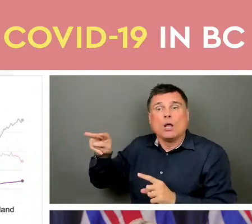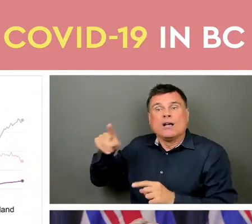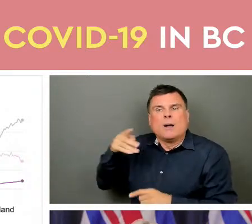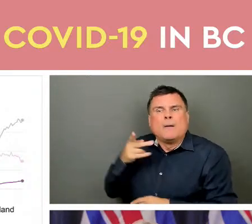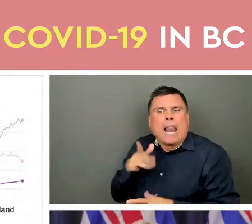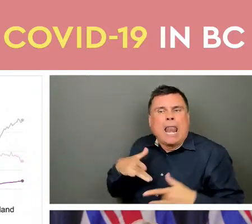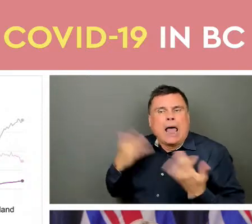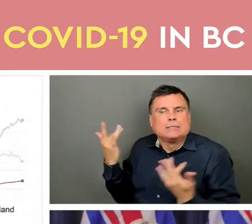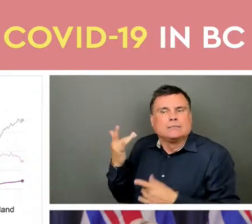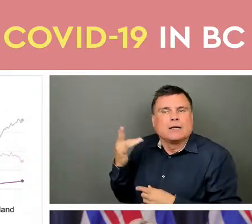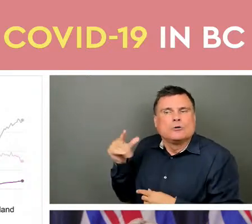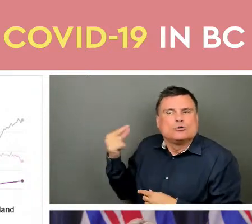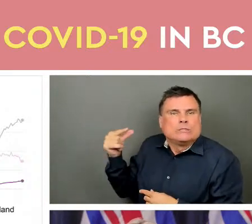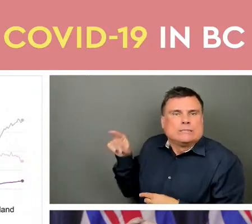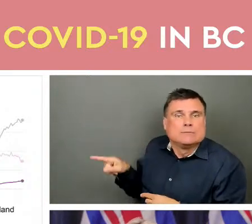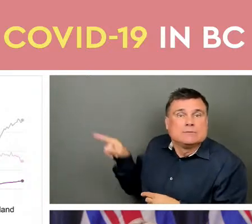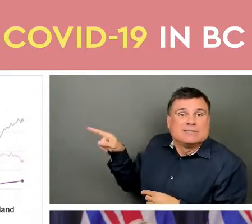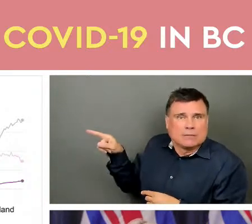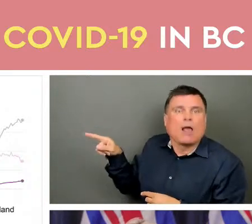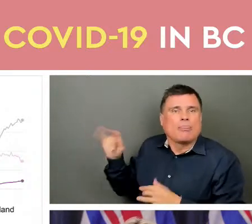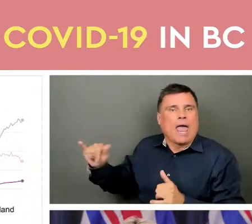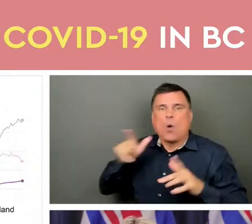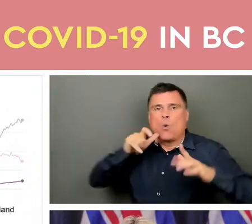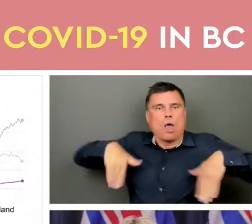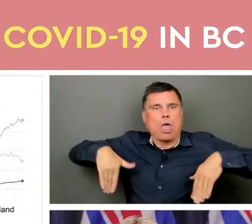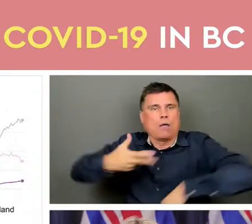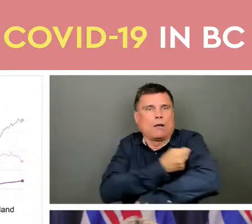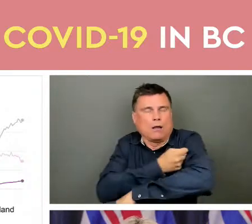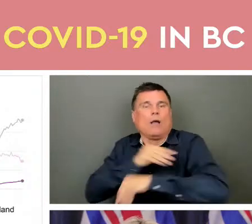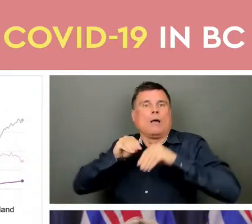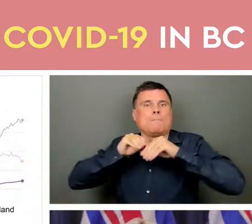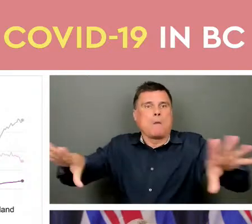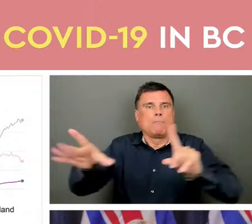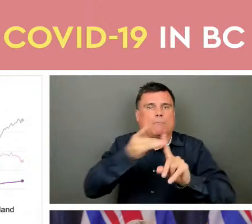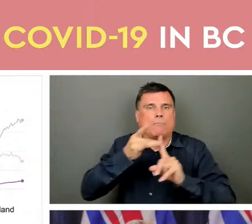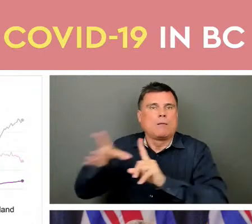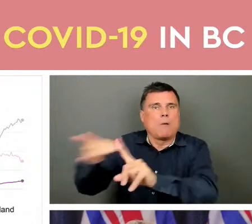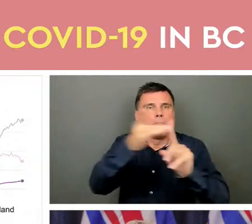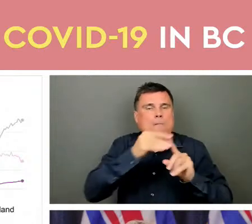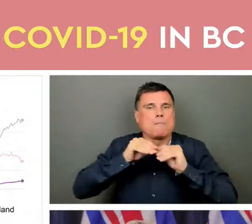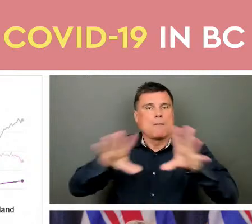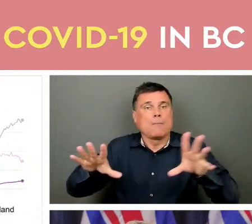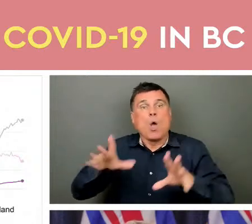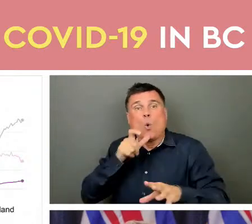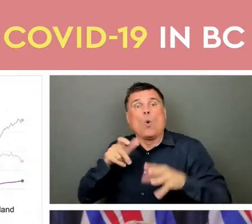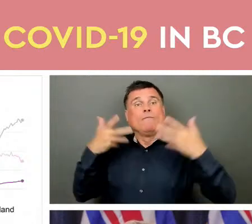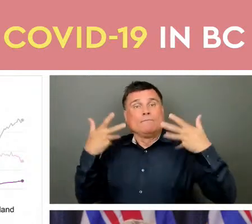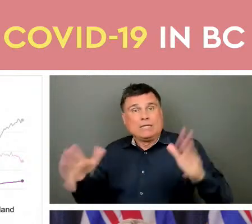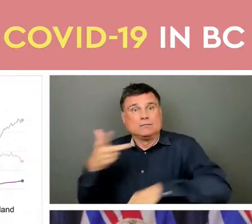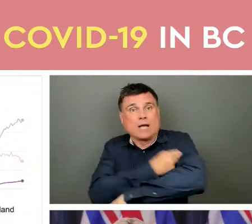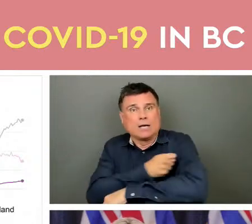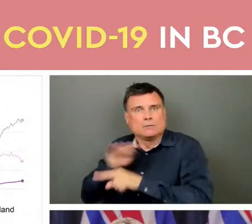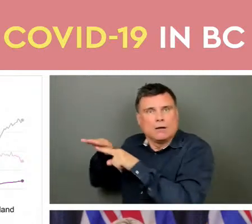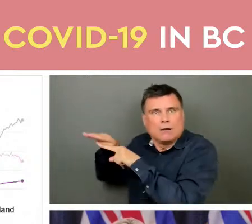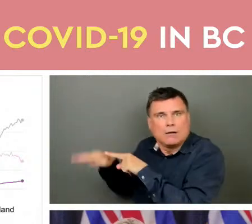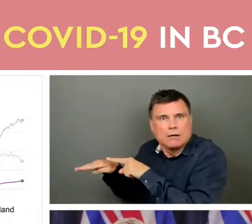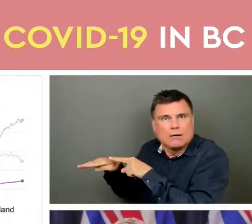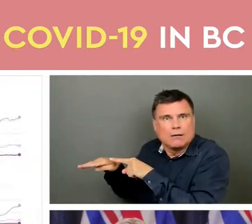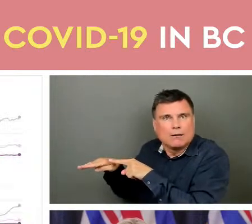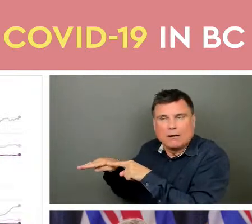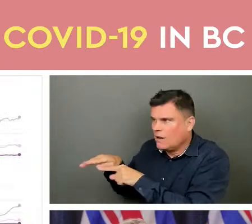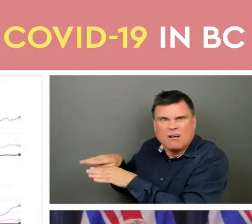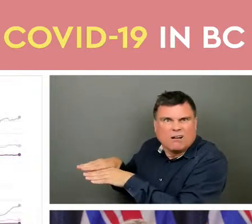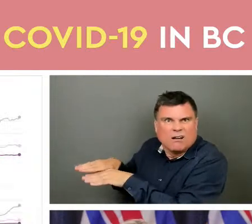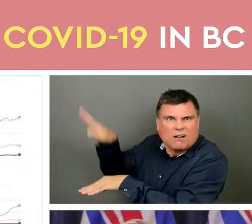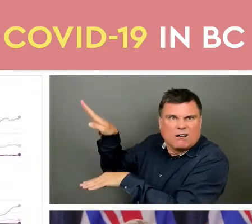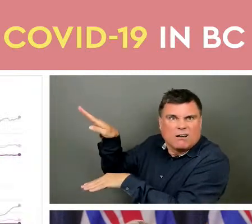transmission and the rate of infection in people who are unimmunized is at least 10 times greater. And that's reflected